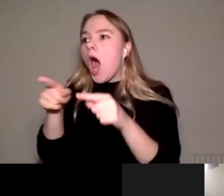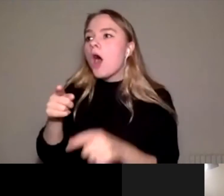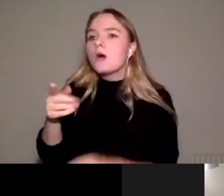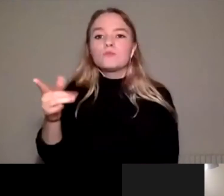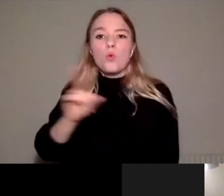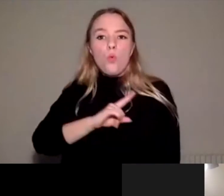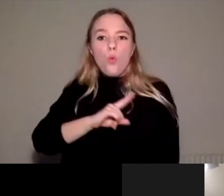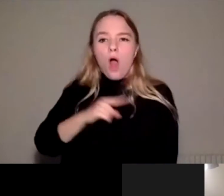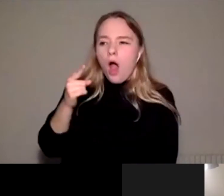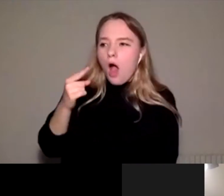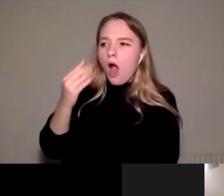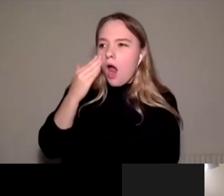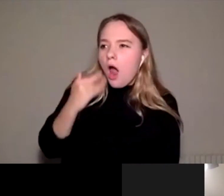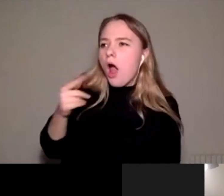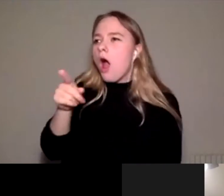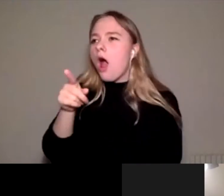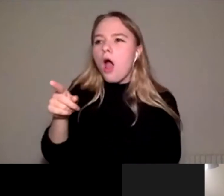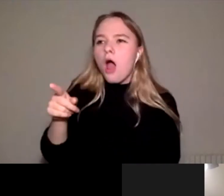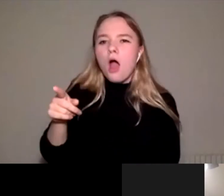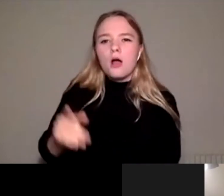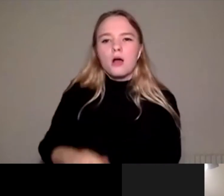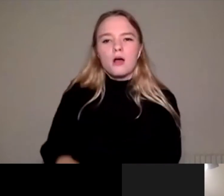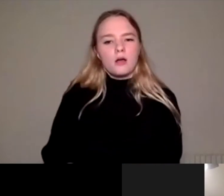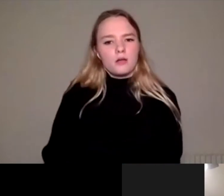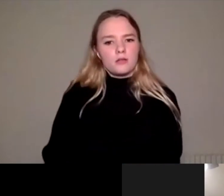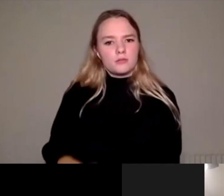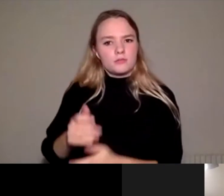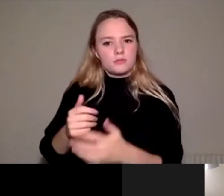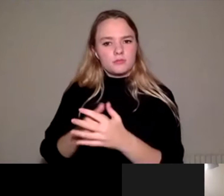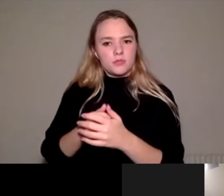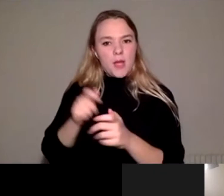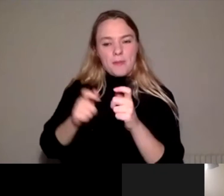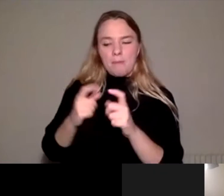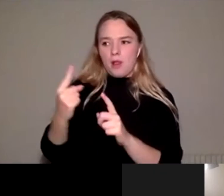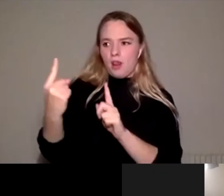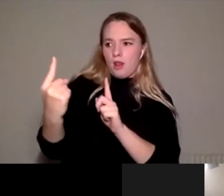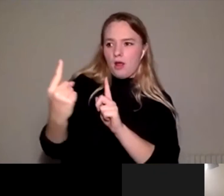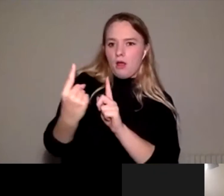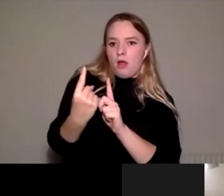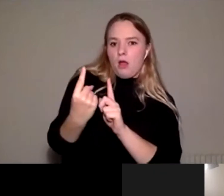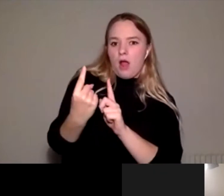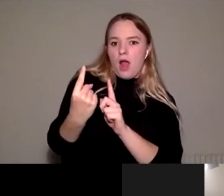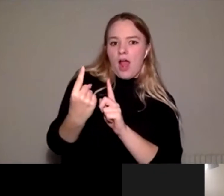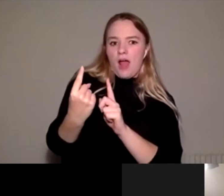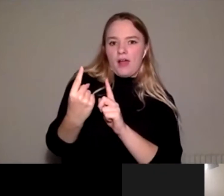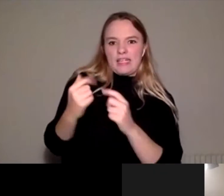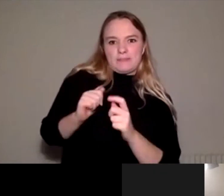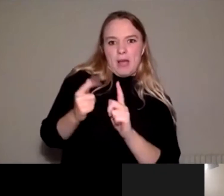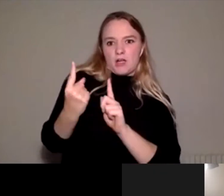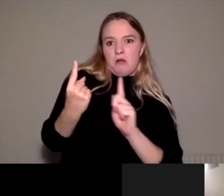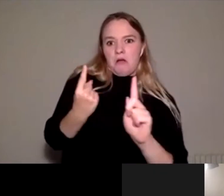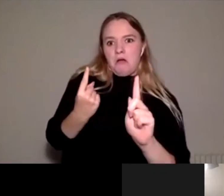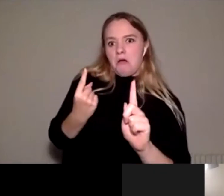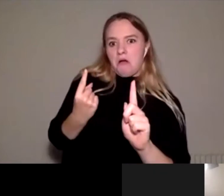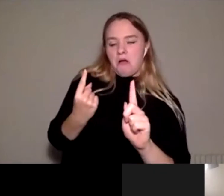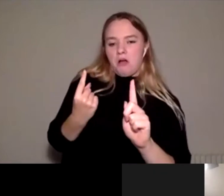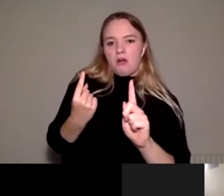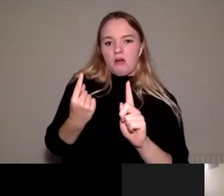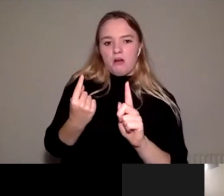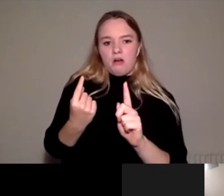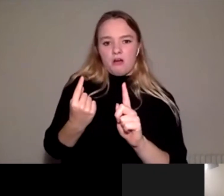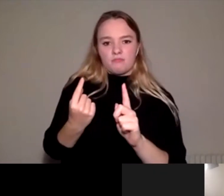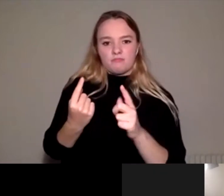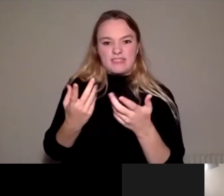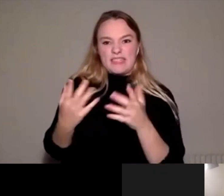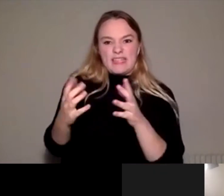she look like that?" People walking towards me, but they'd expect me to move off the pavement for them. If they were walking in